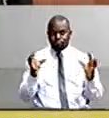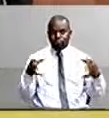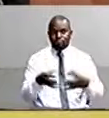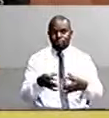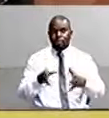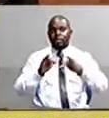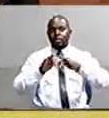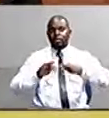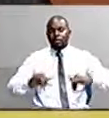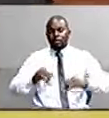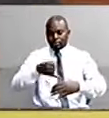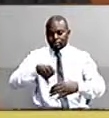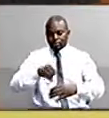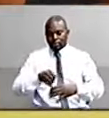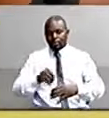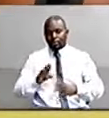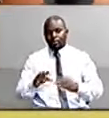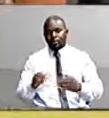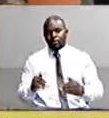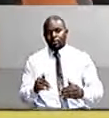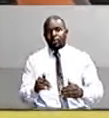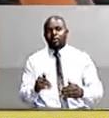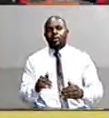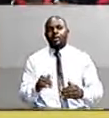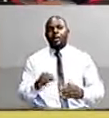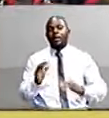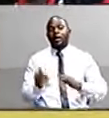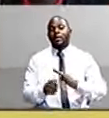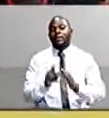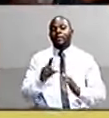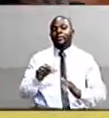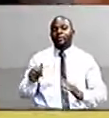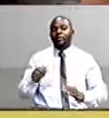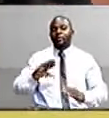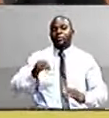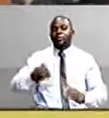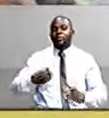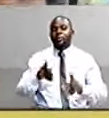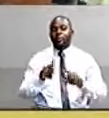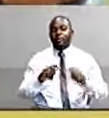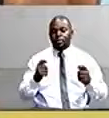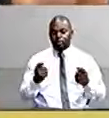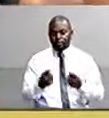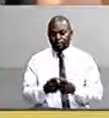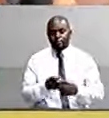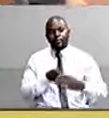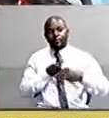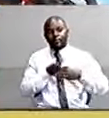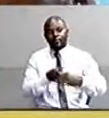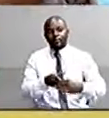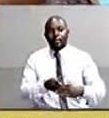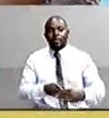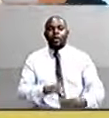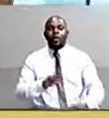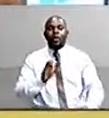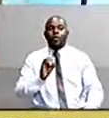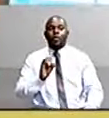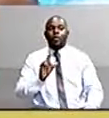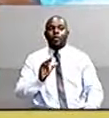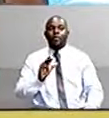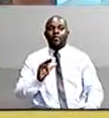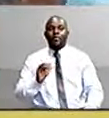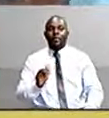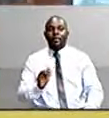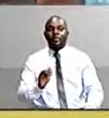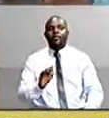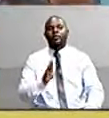camp, including those featuring for the Under-17 women team. The team is led by Olive Mbekeka as the head